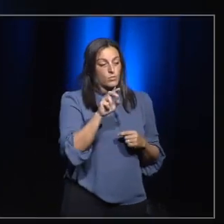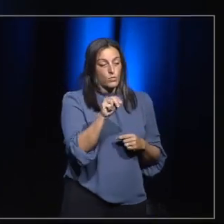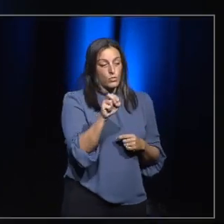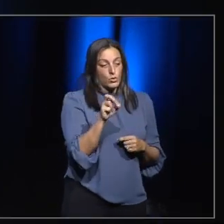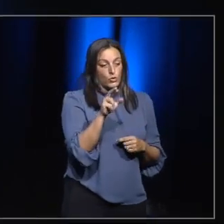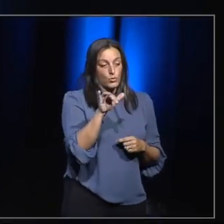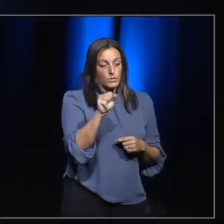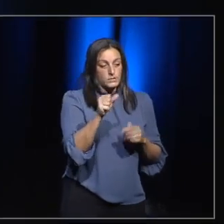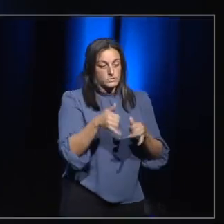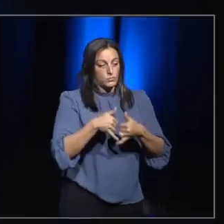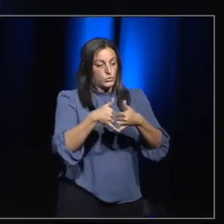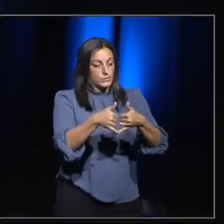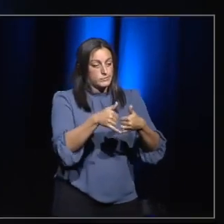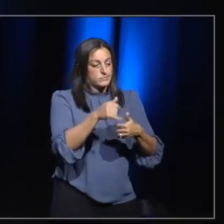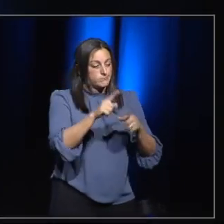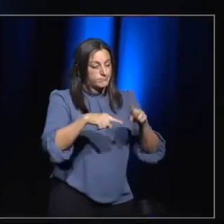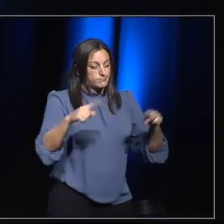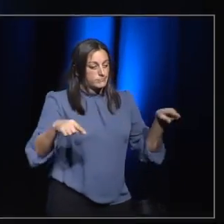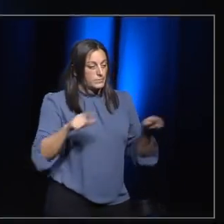recipient.